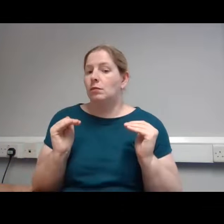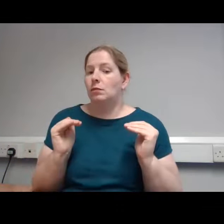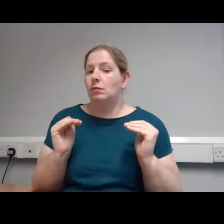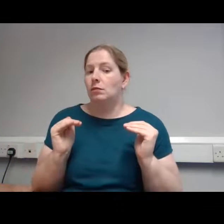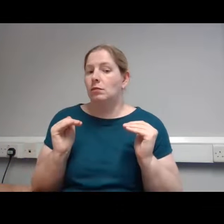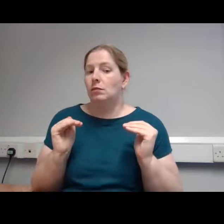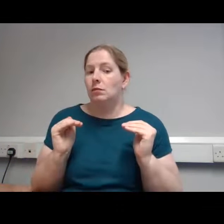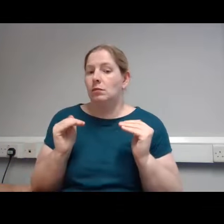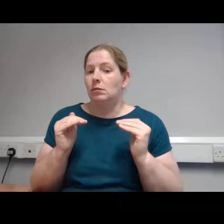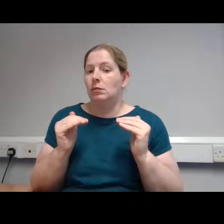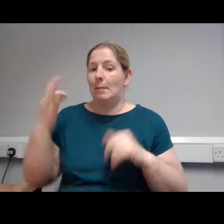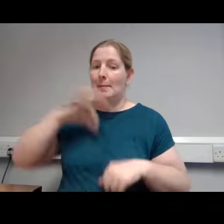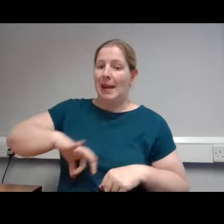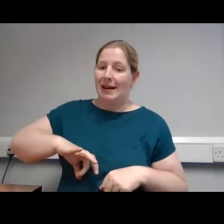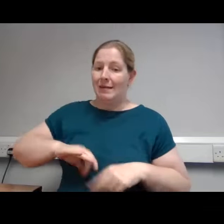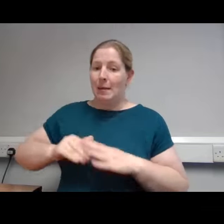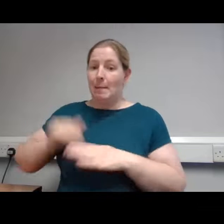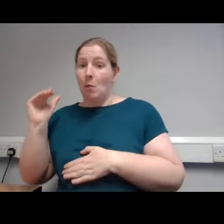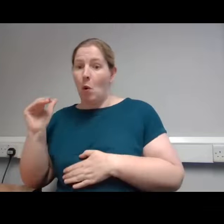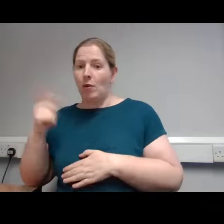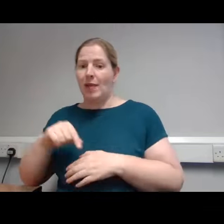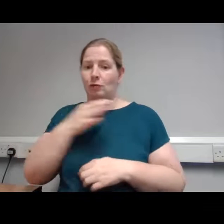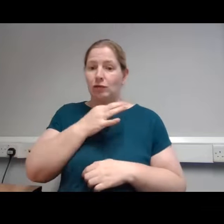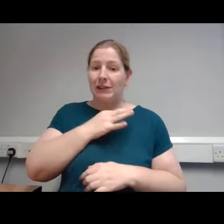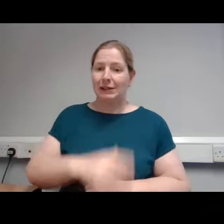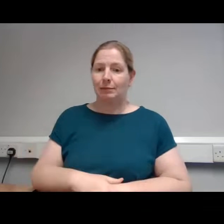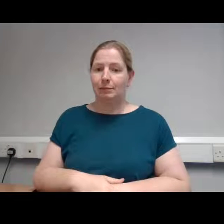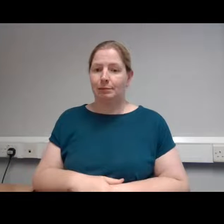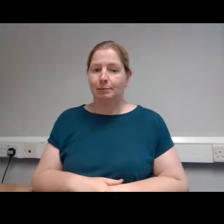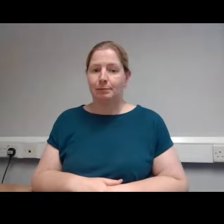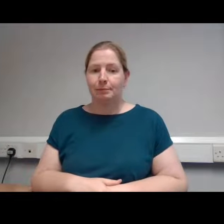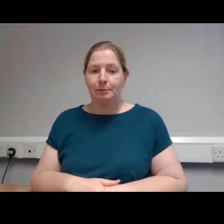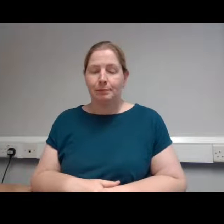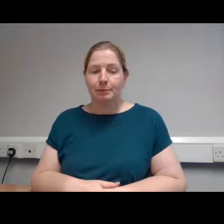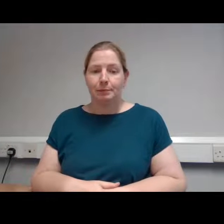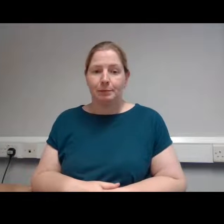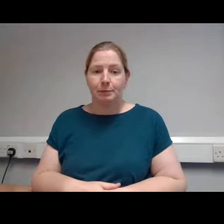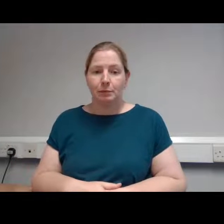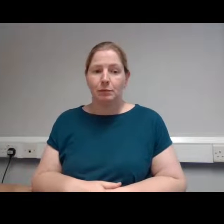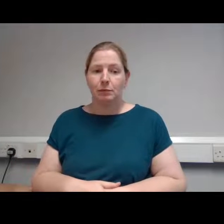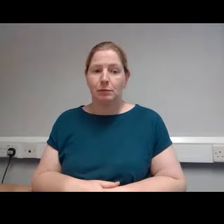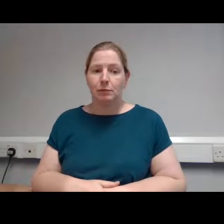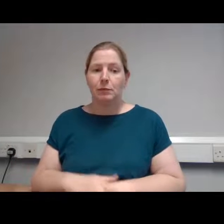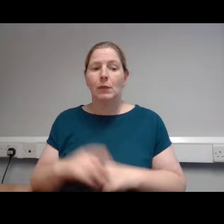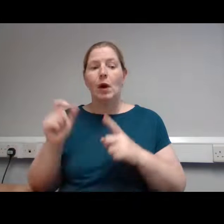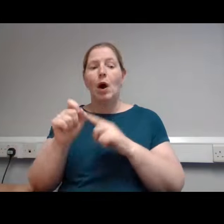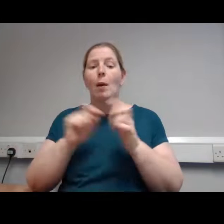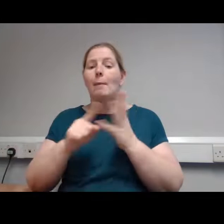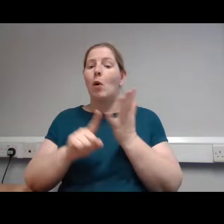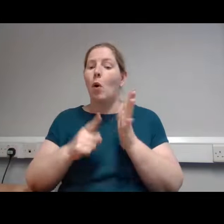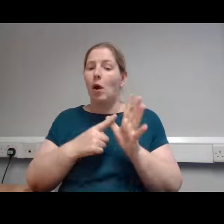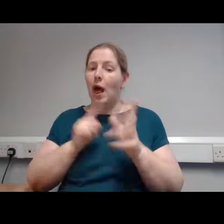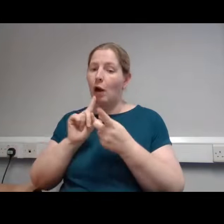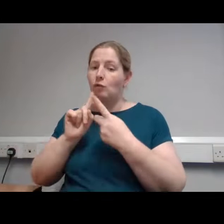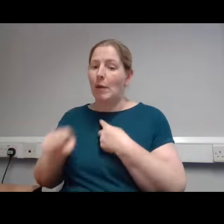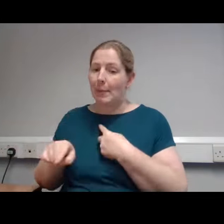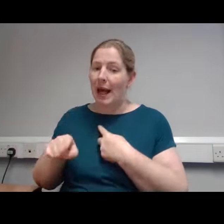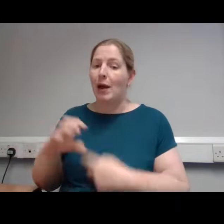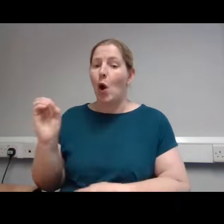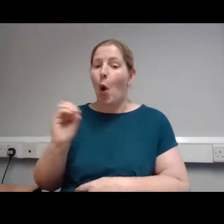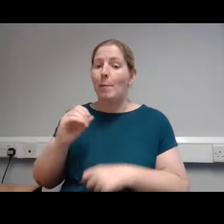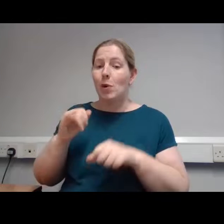than risk level? So opioid prescribing, I think our main